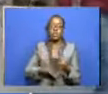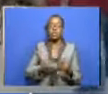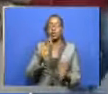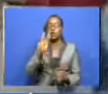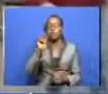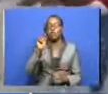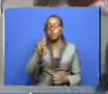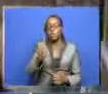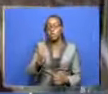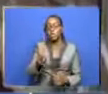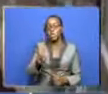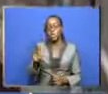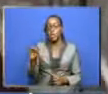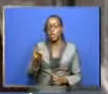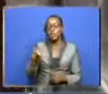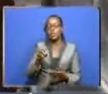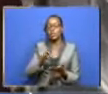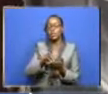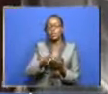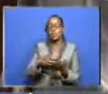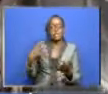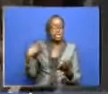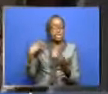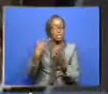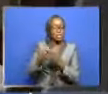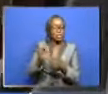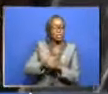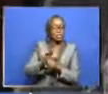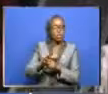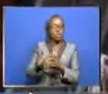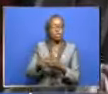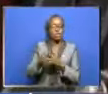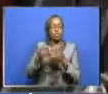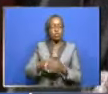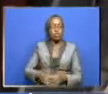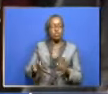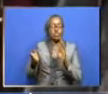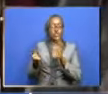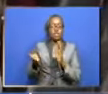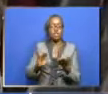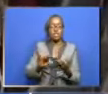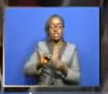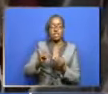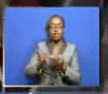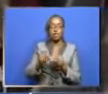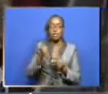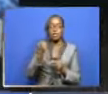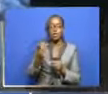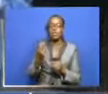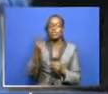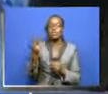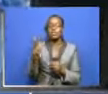million cases of the virus since the pandemic began, while the official death toll has risen to